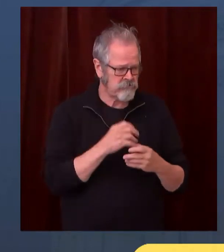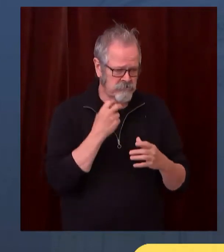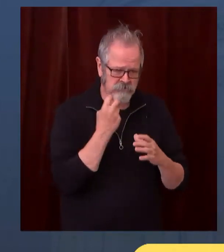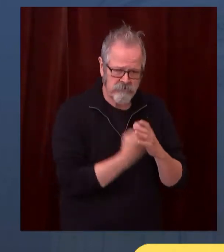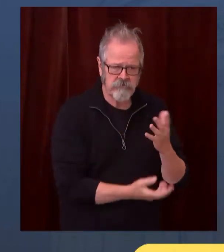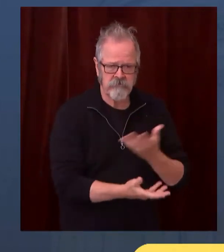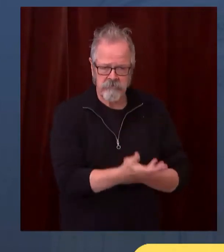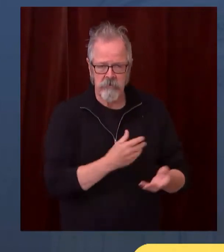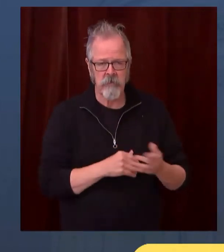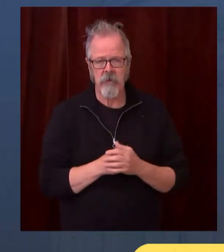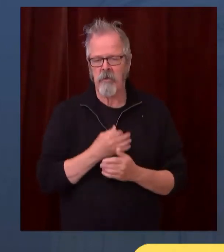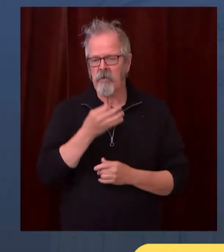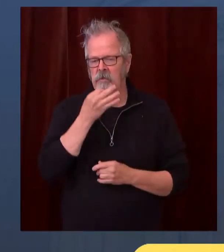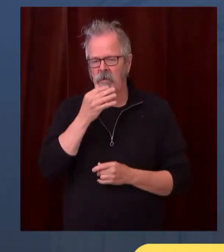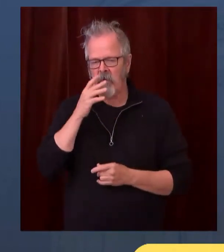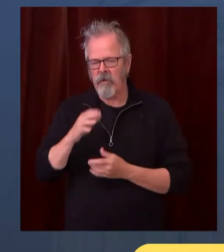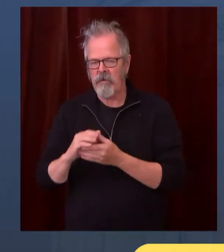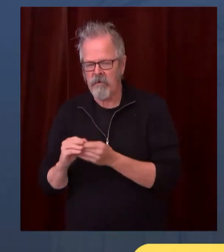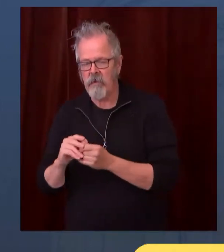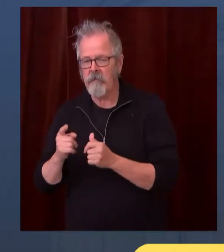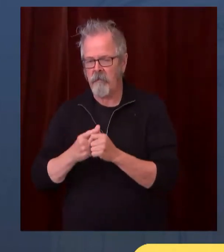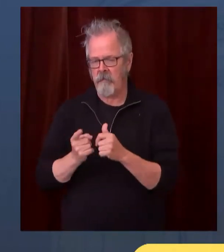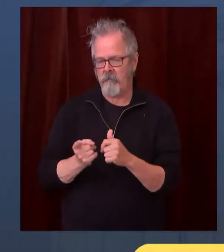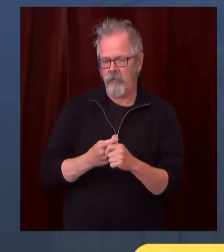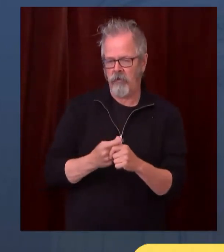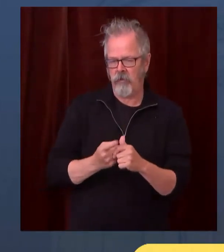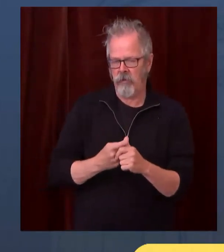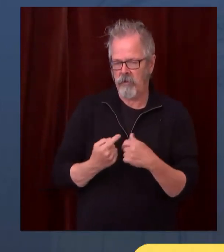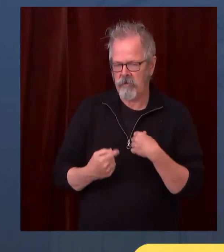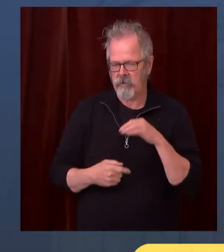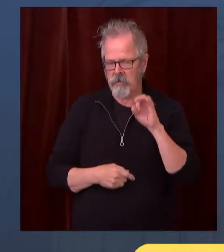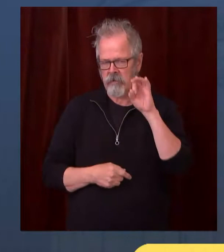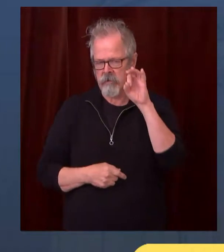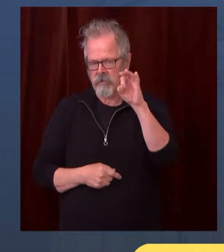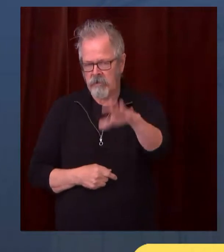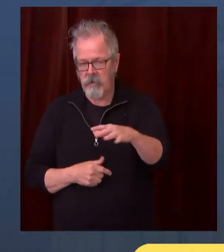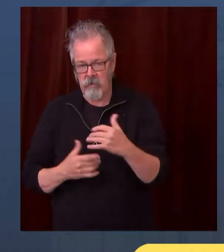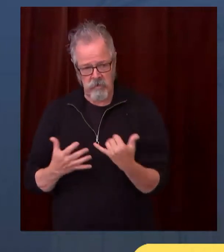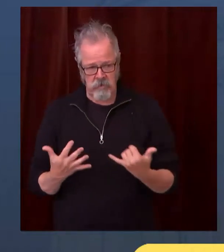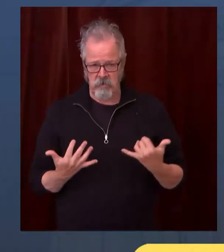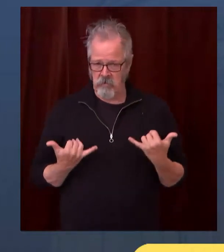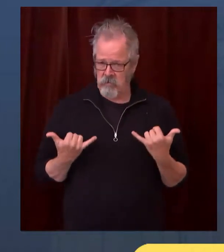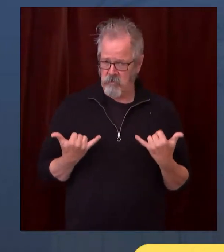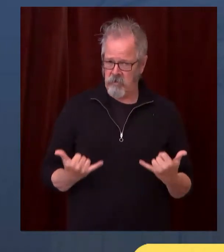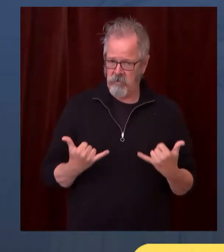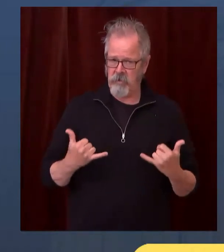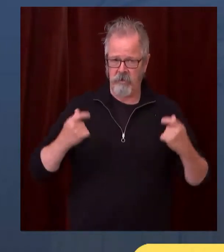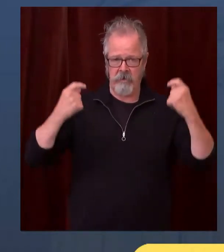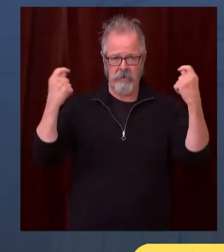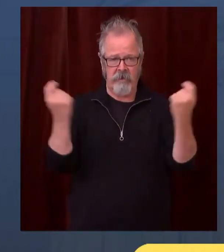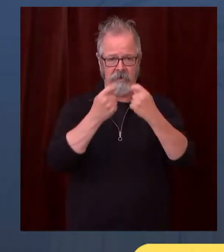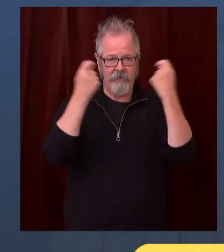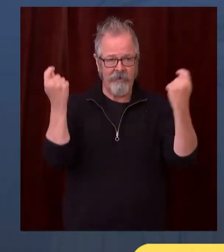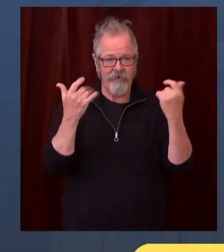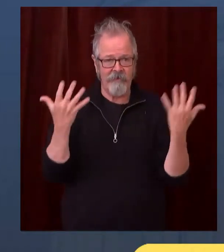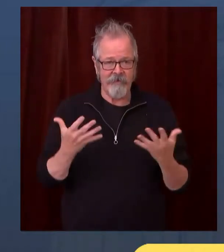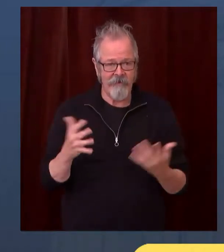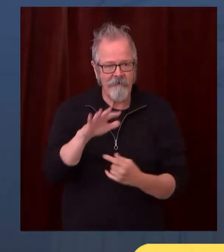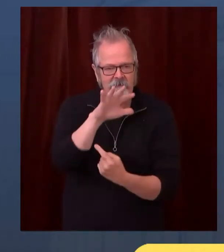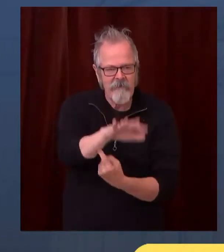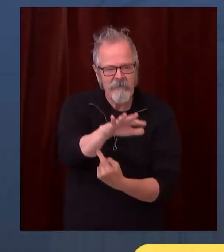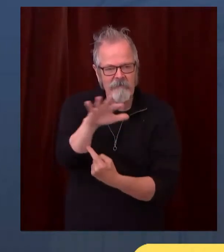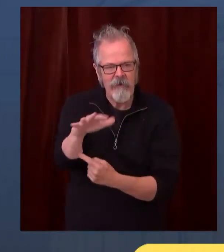55th anniversary of our nation's Voting Rights Act, and it's clearly one of the most important pieces of legislation